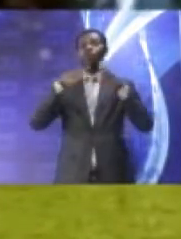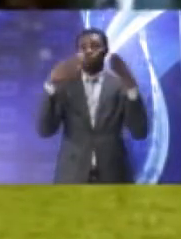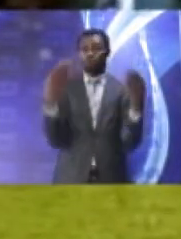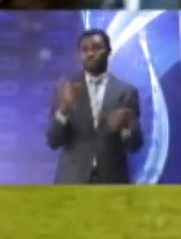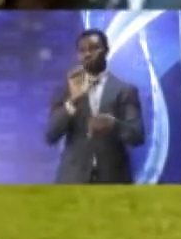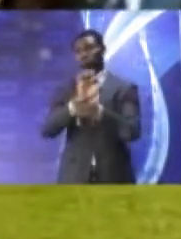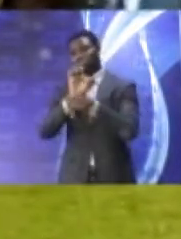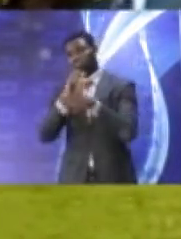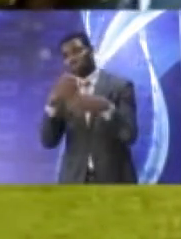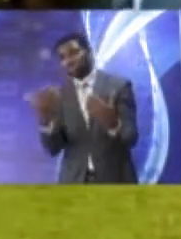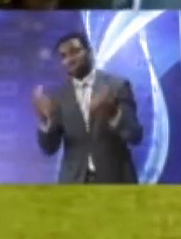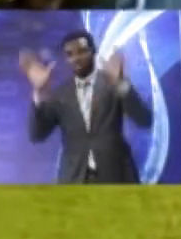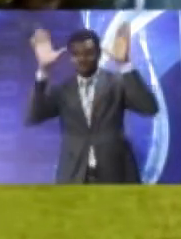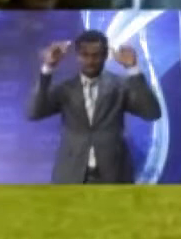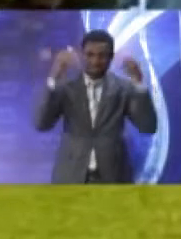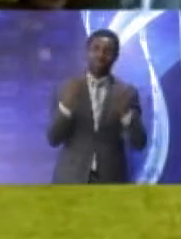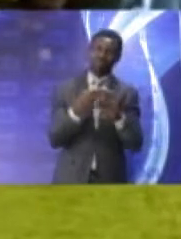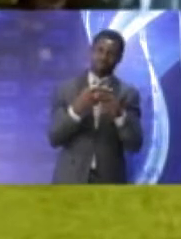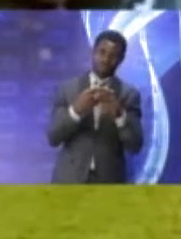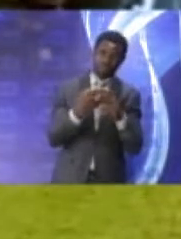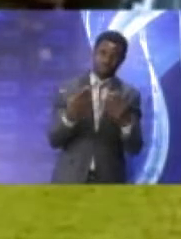on Friday this week, which was supposed to be June 19.